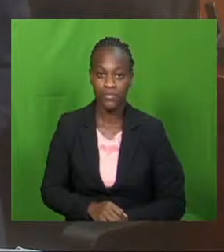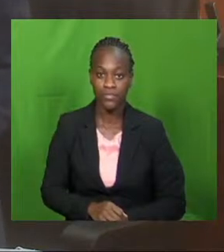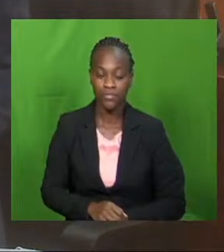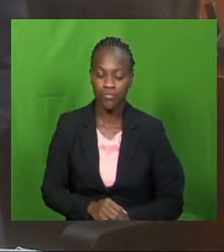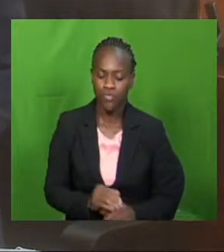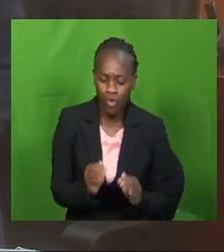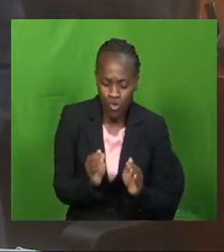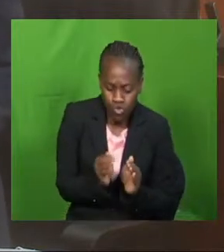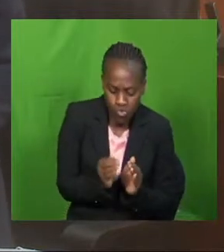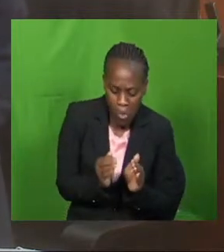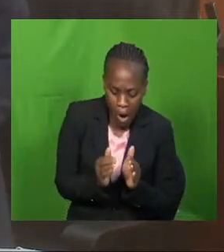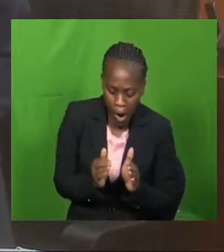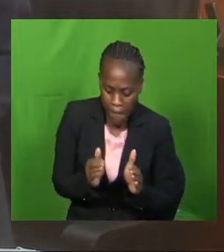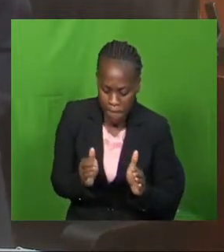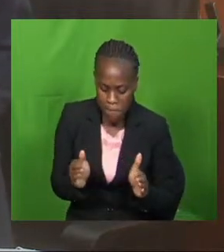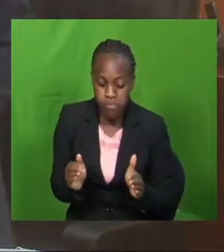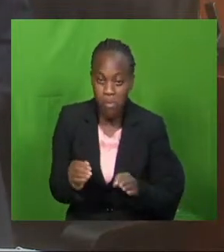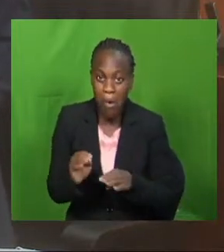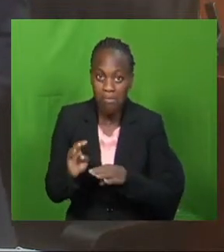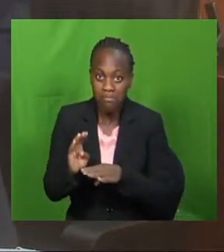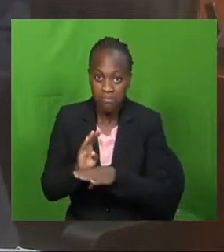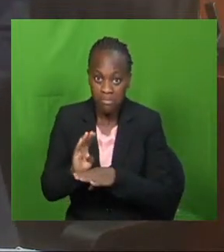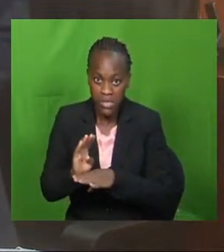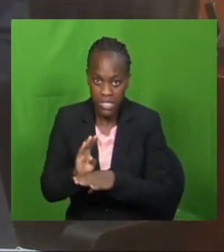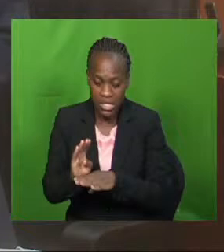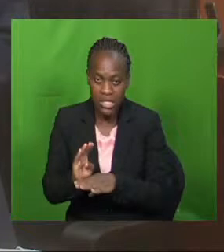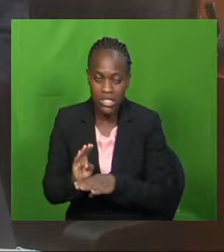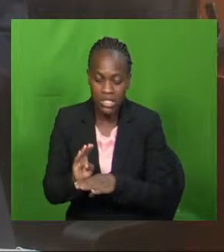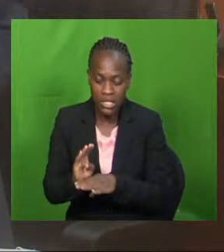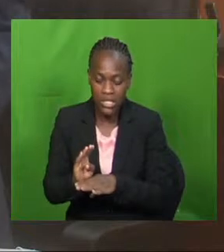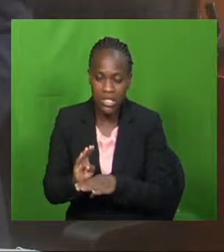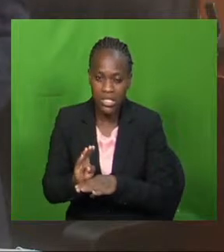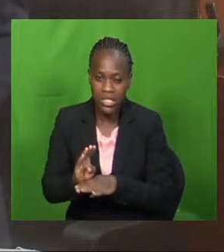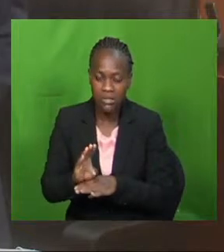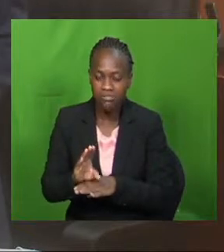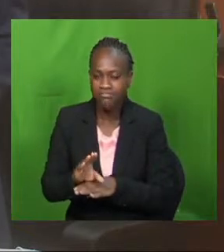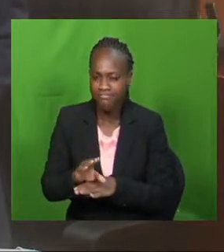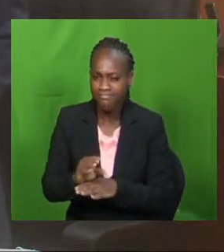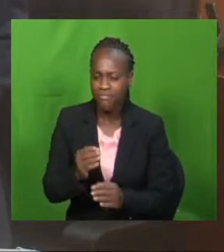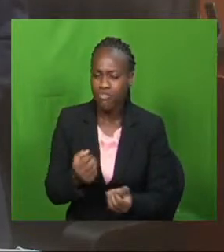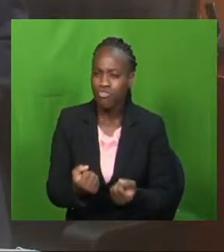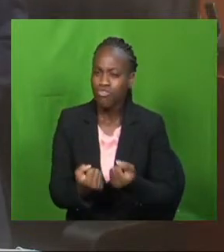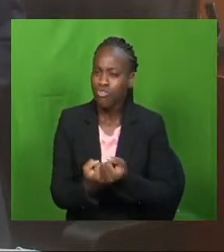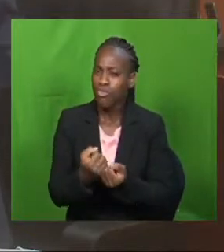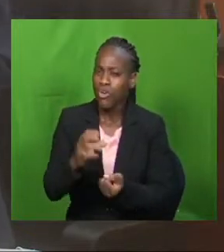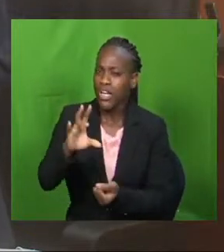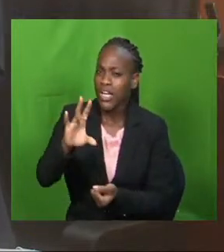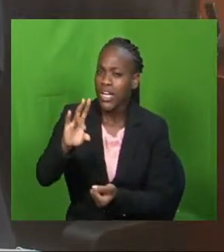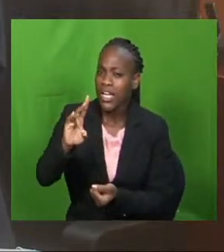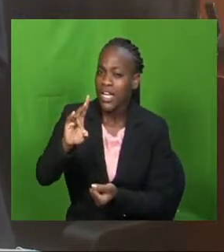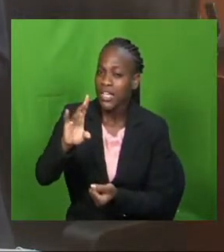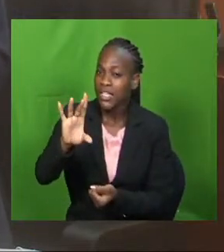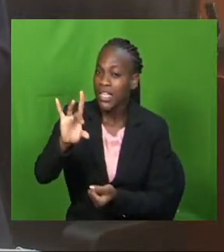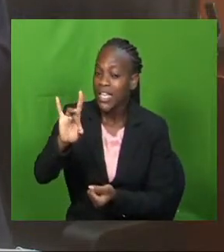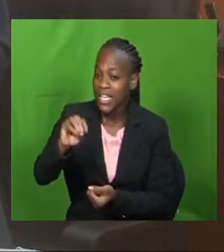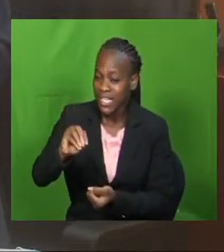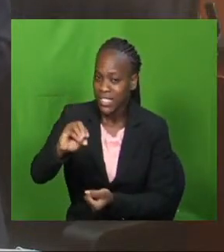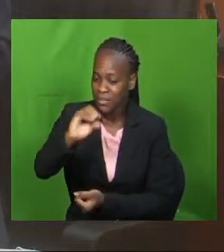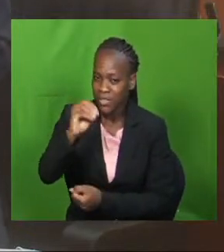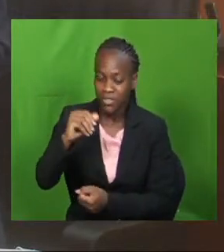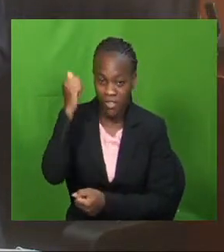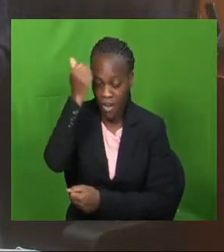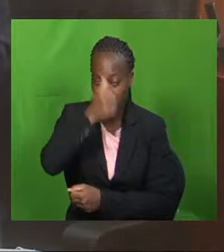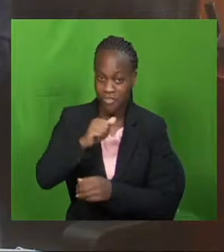small and medium-scale enterprises account for about 80% of African businesses, and